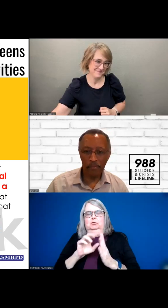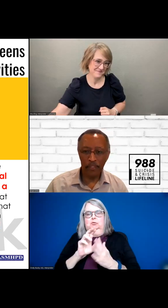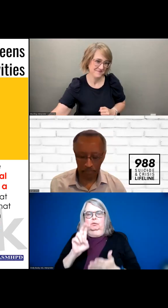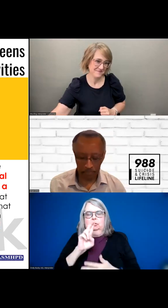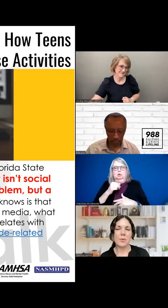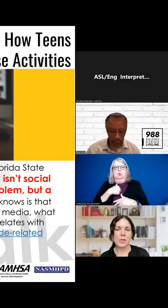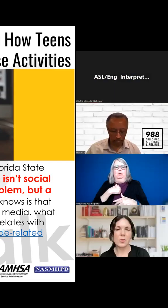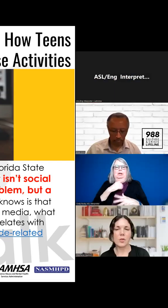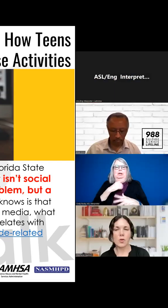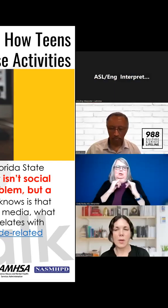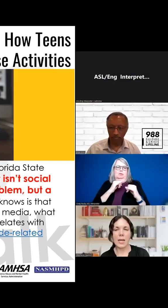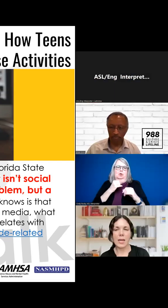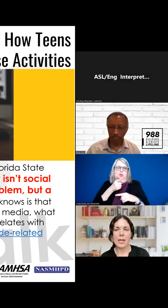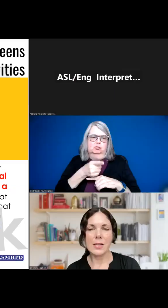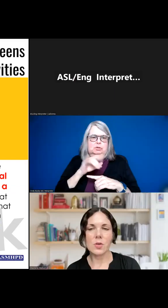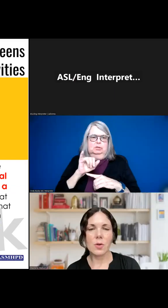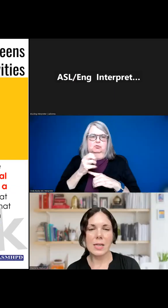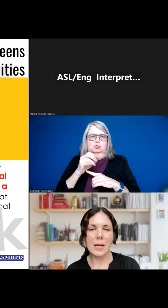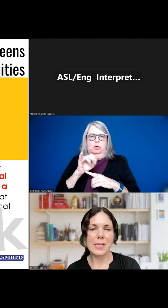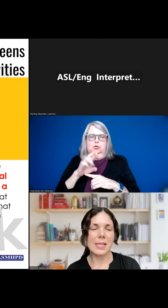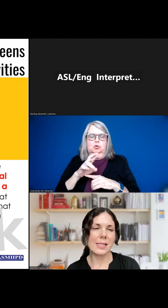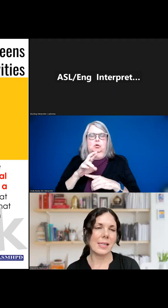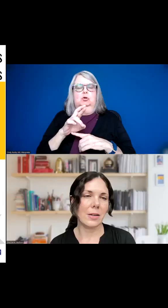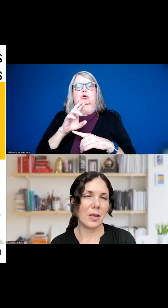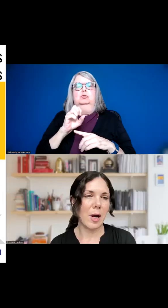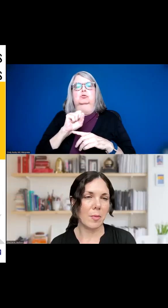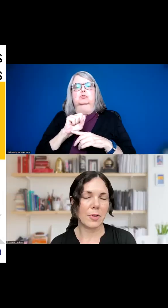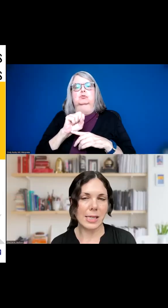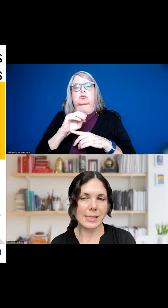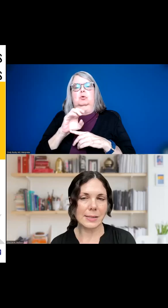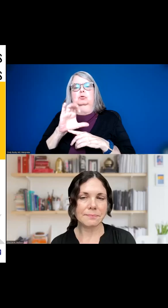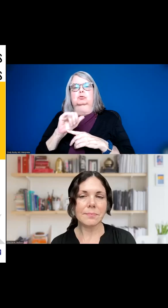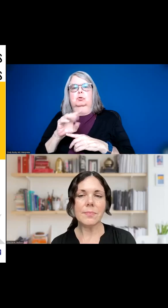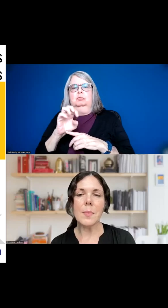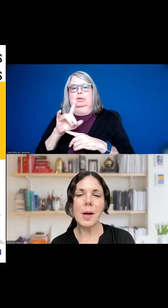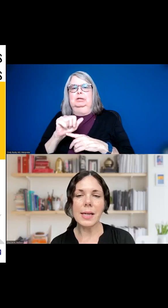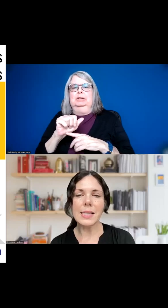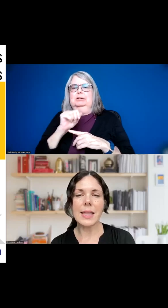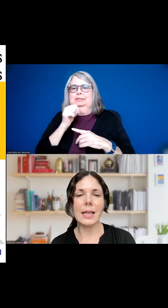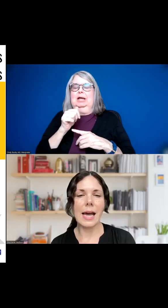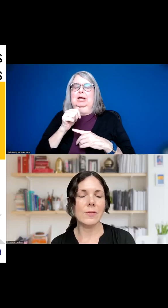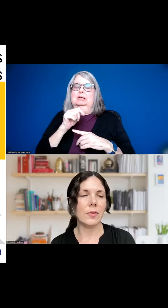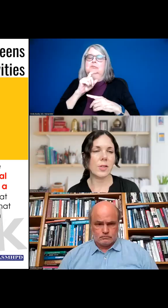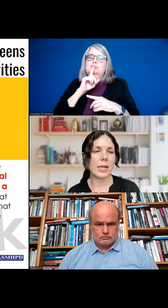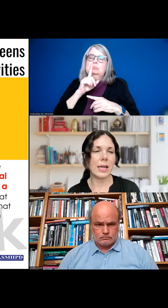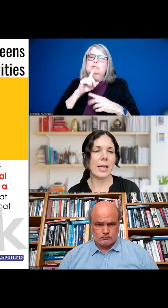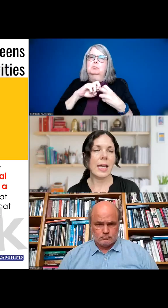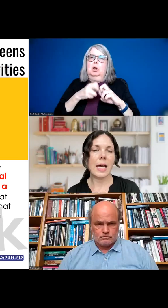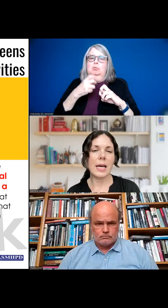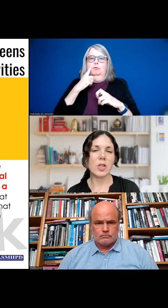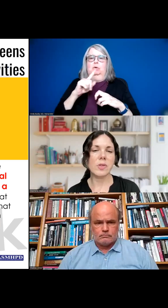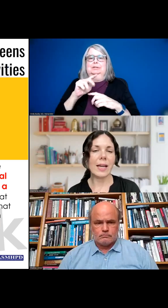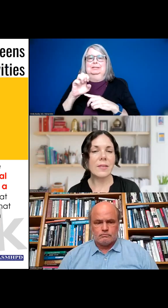Joyner, you shared that from your research, social media and screen time isn't necessarily the problem for teens, but that a lack of